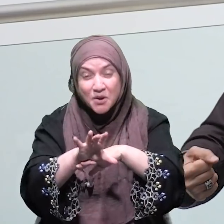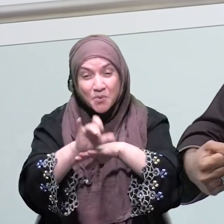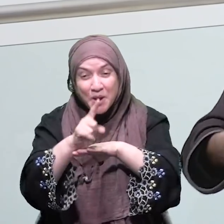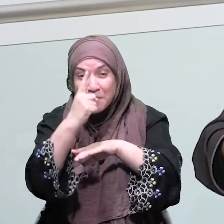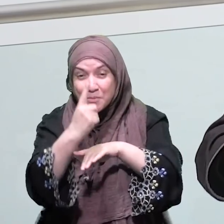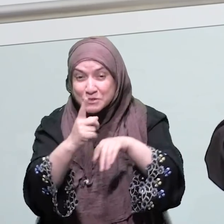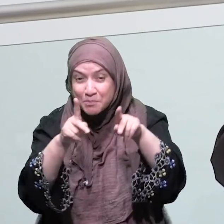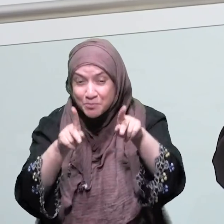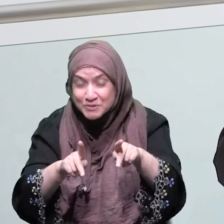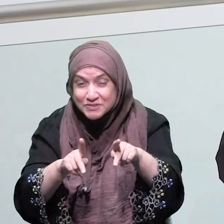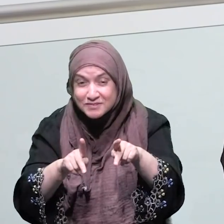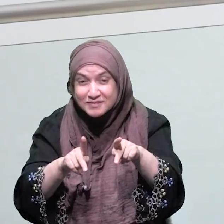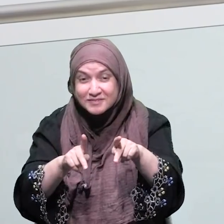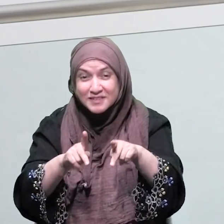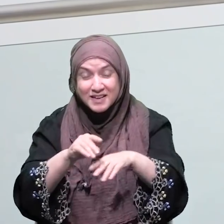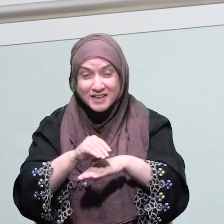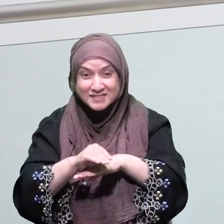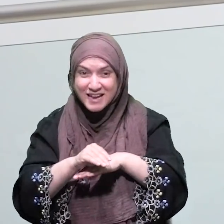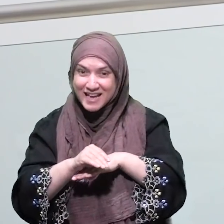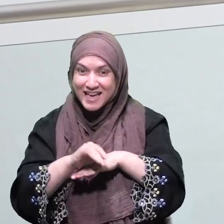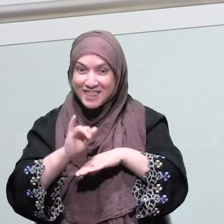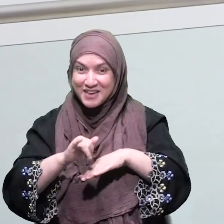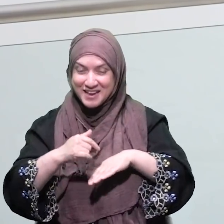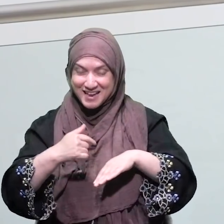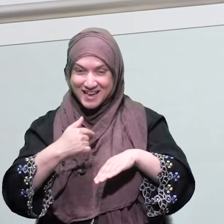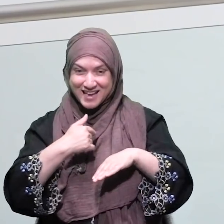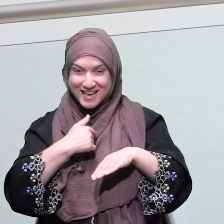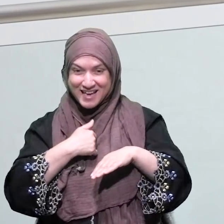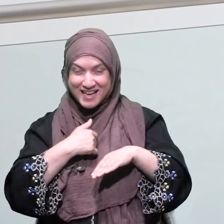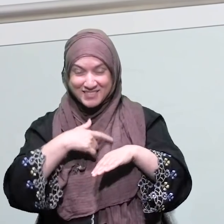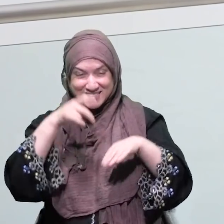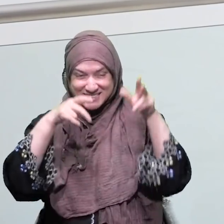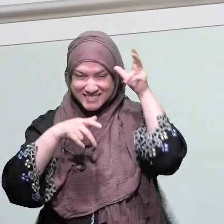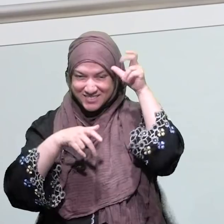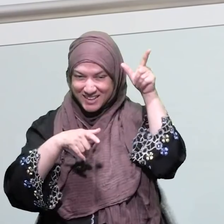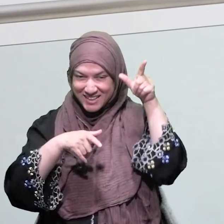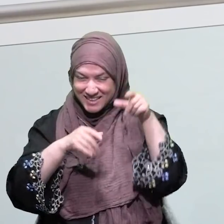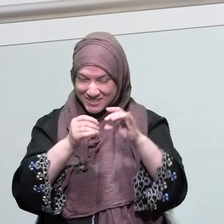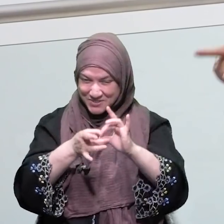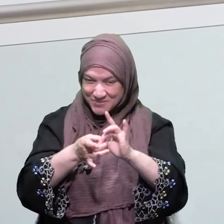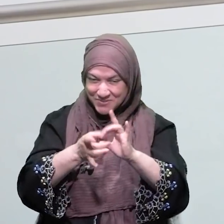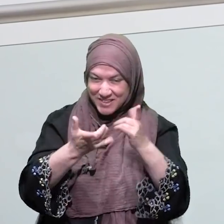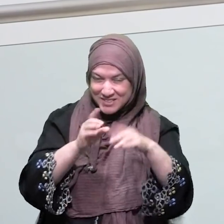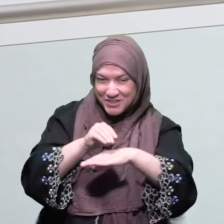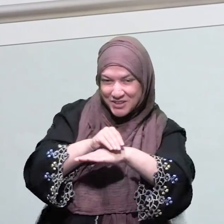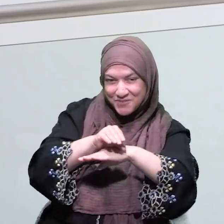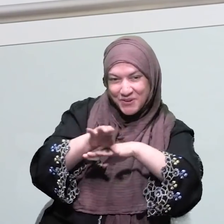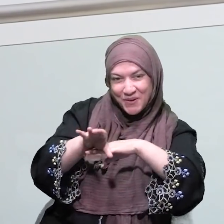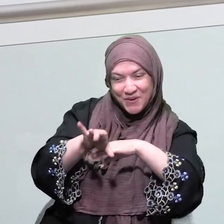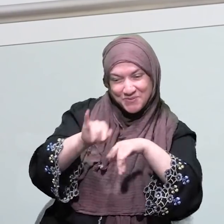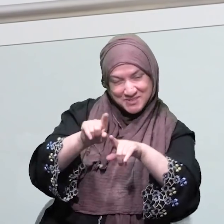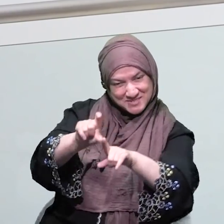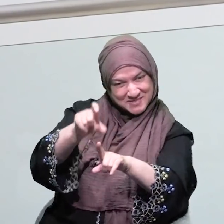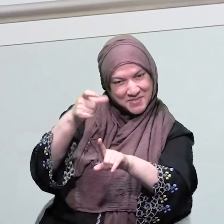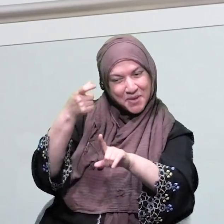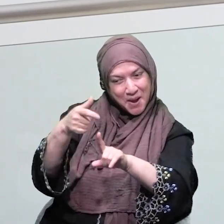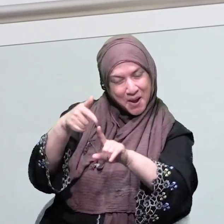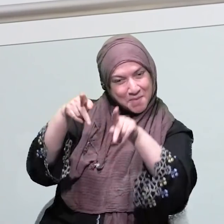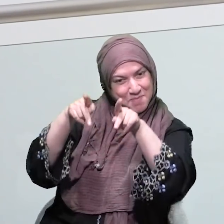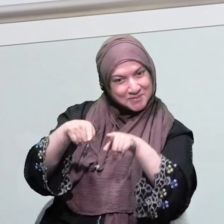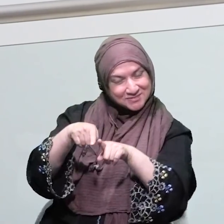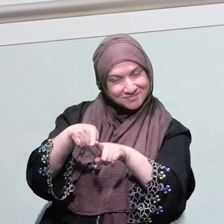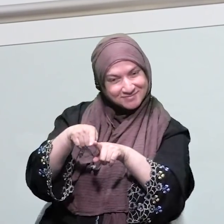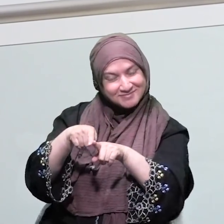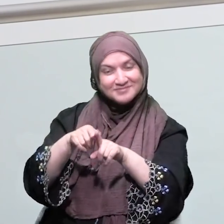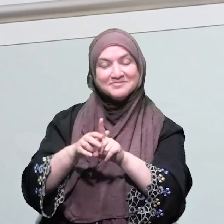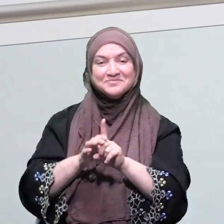good follower you are, what a good shaitan you are. And he embraces him. I like you the best. Messed up the